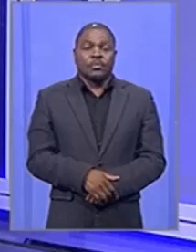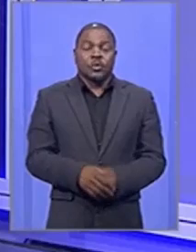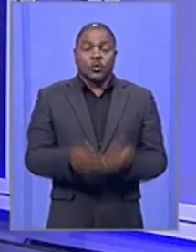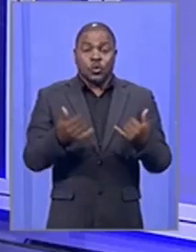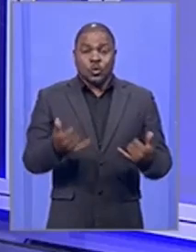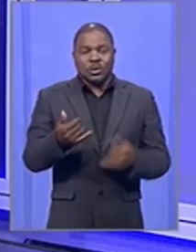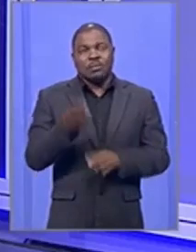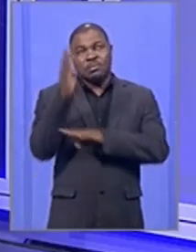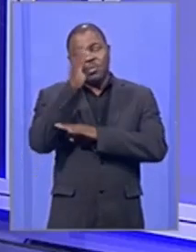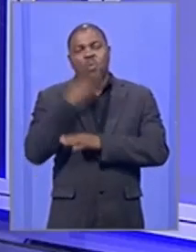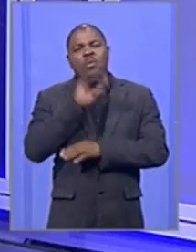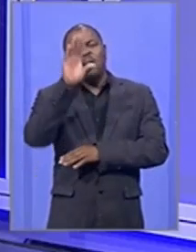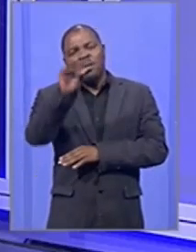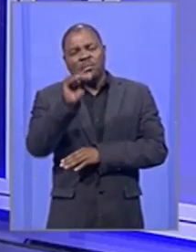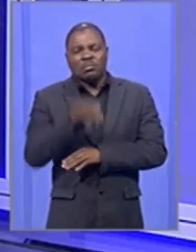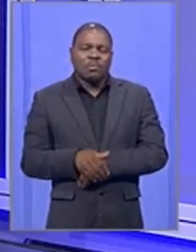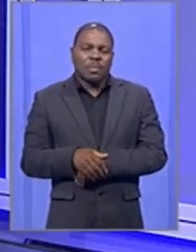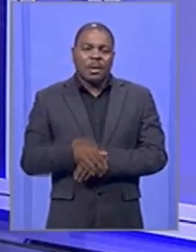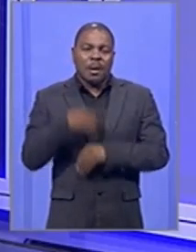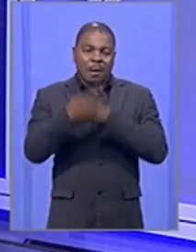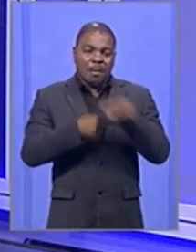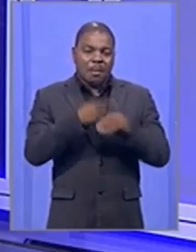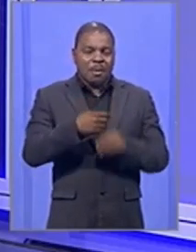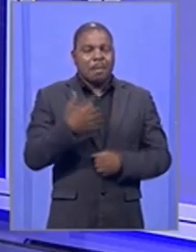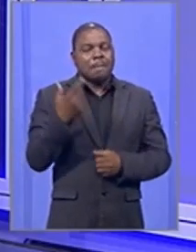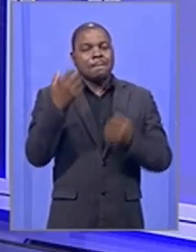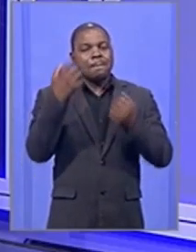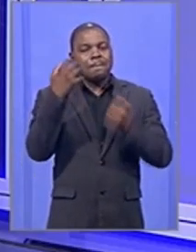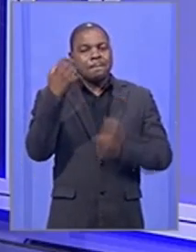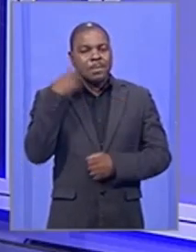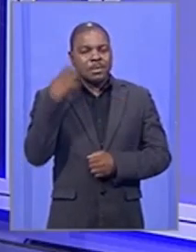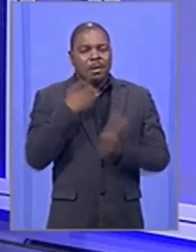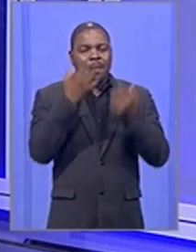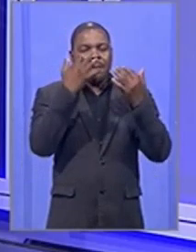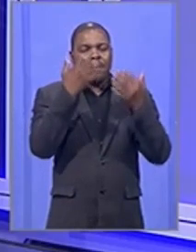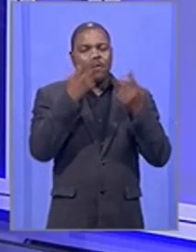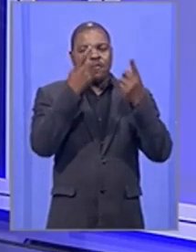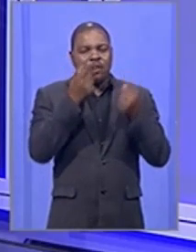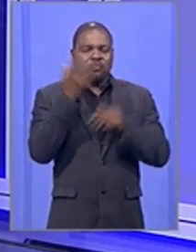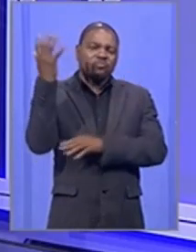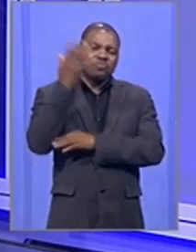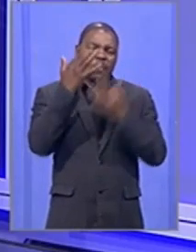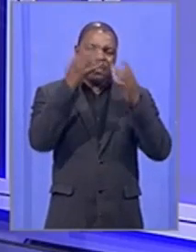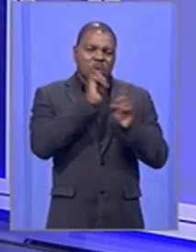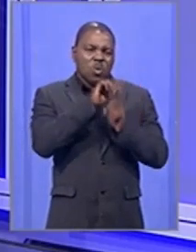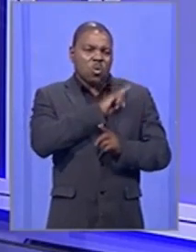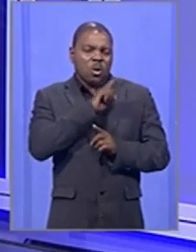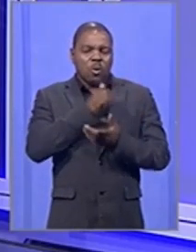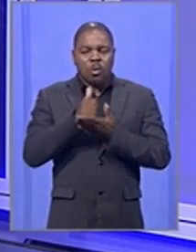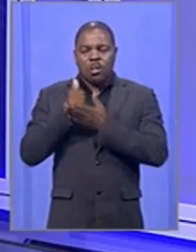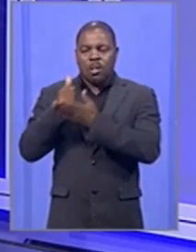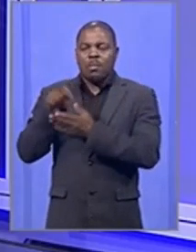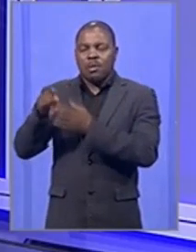Mohibejana re kopile maikutlo a hao ka polelo e ntseng ke letona la ditšhelete ina kotongwana gore mmuso o tlo imolla Eskom ka